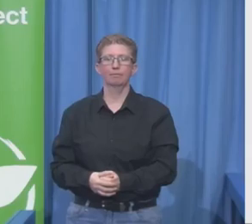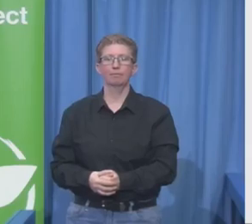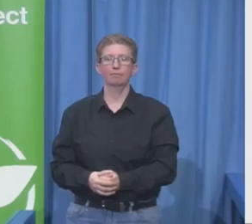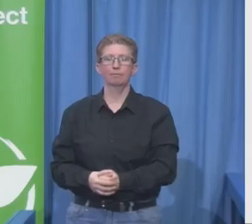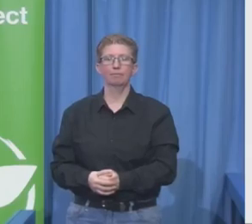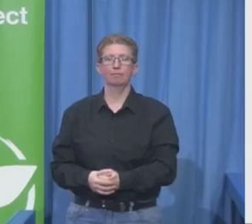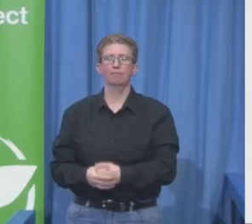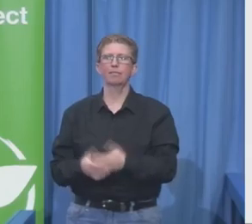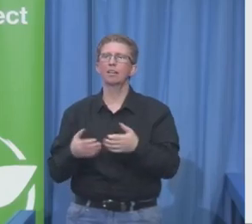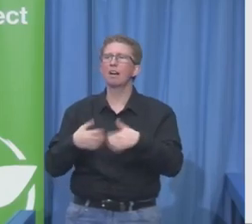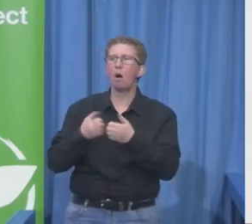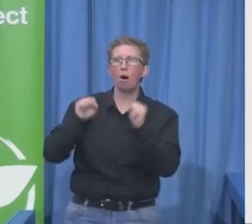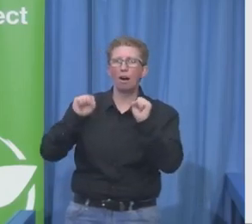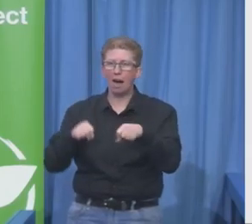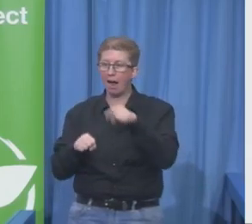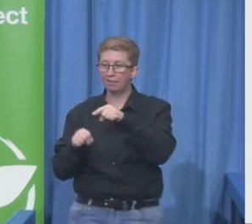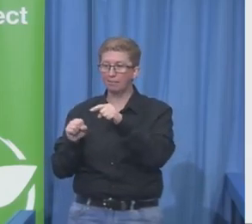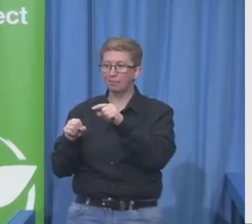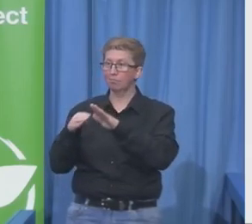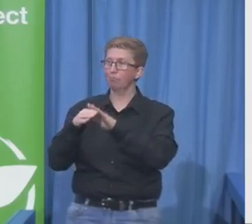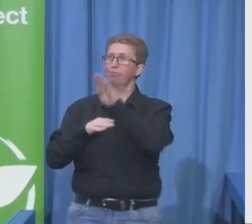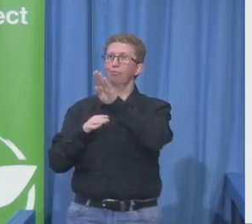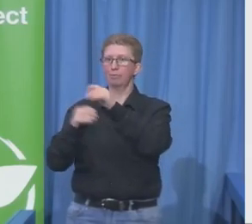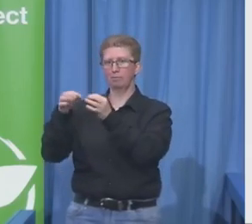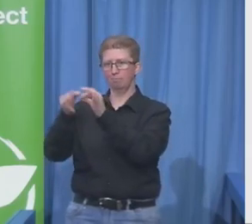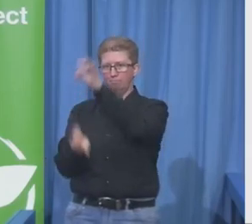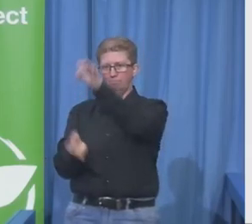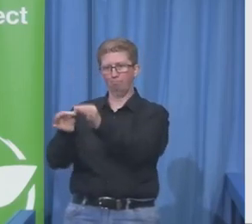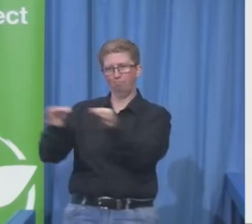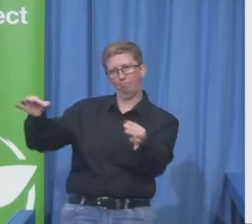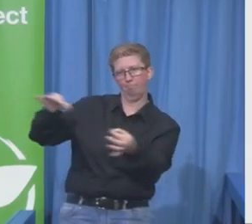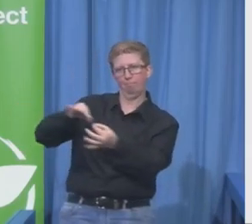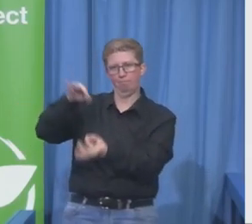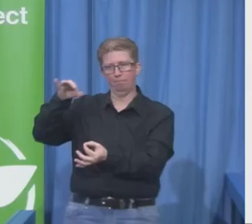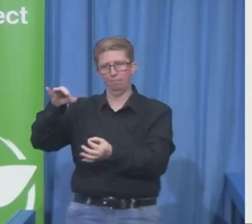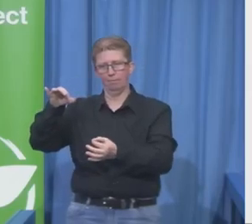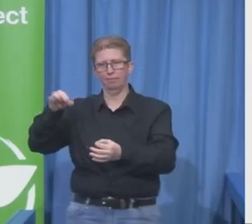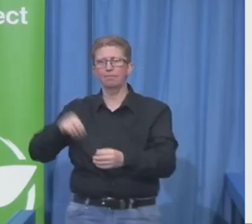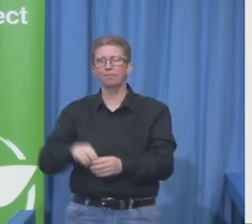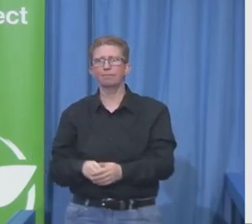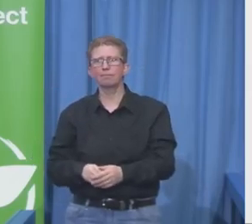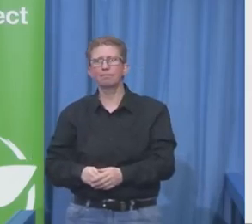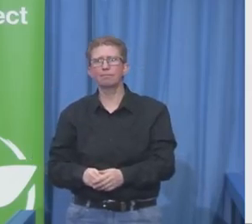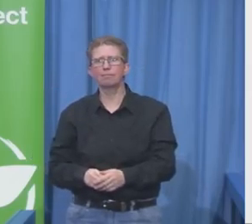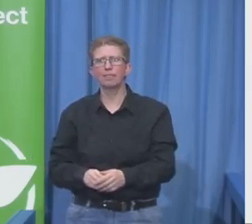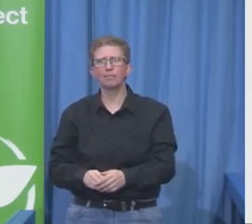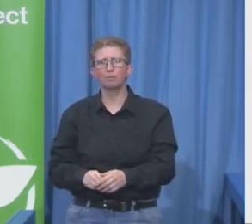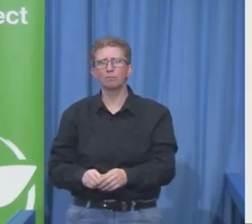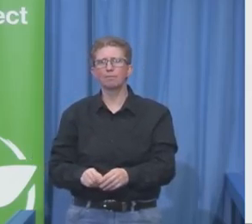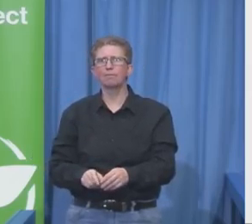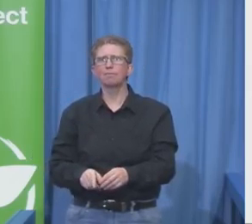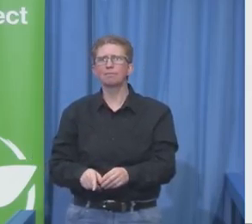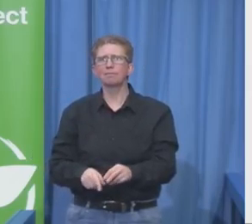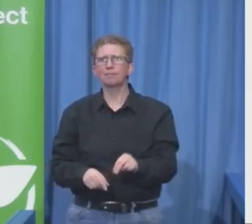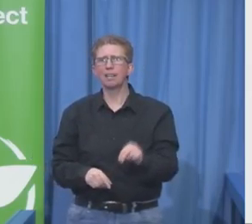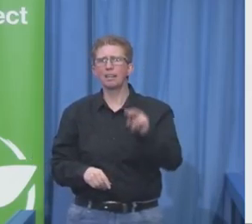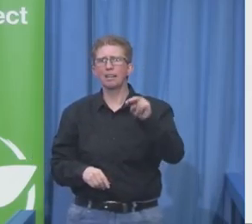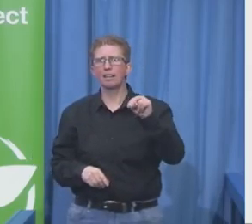is programs such as the AND Stepping Into internship program and the PACE mentoring program that bring